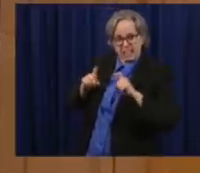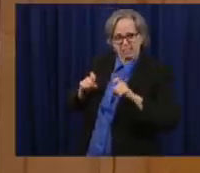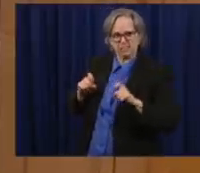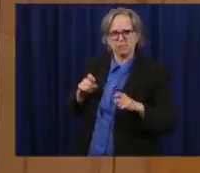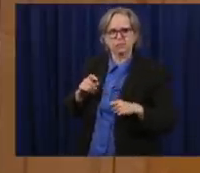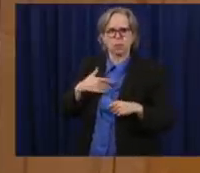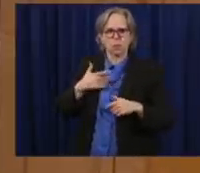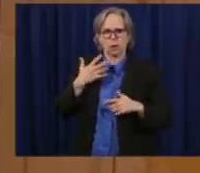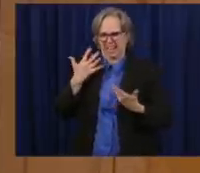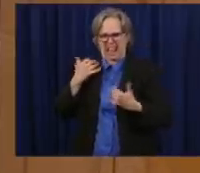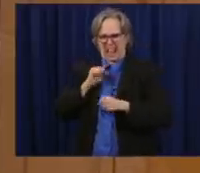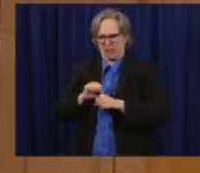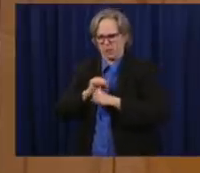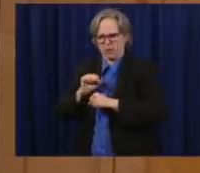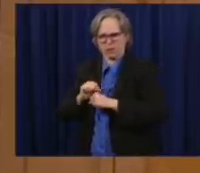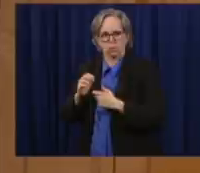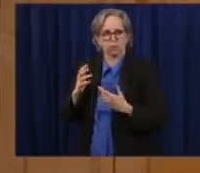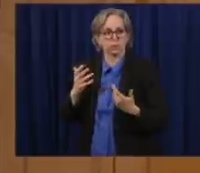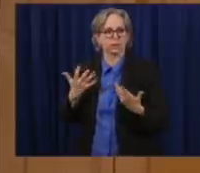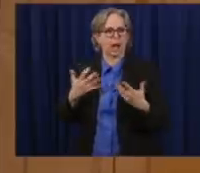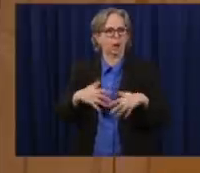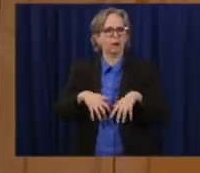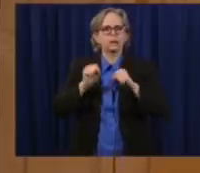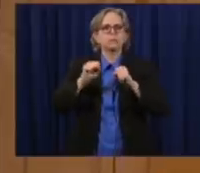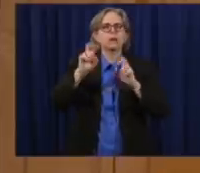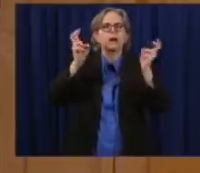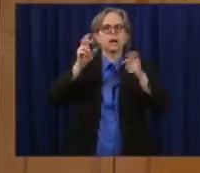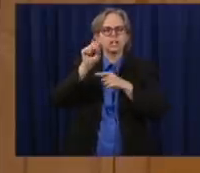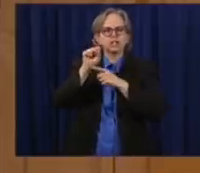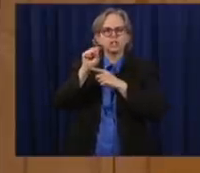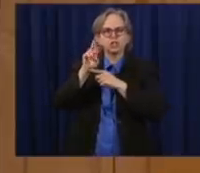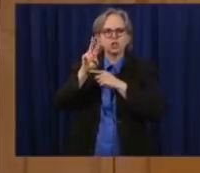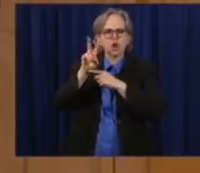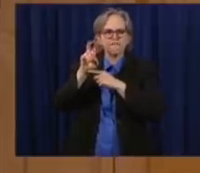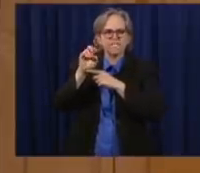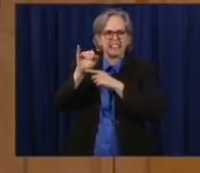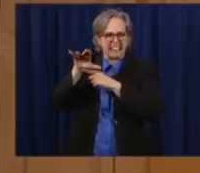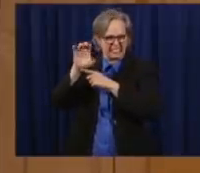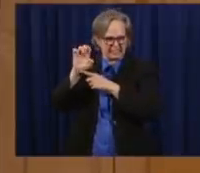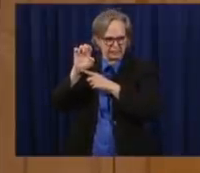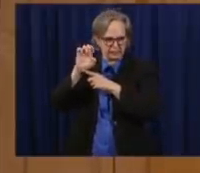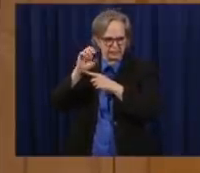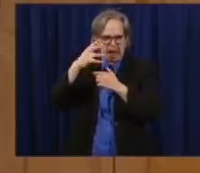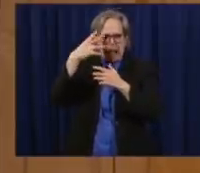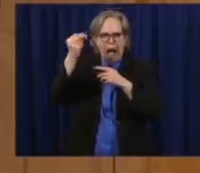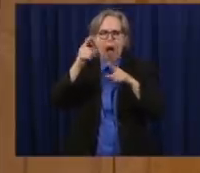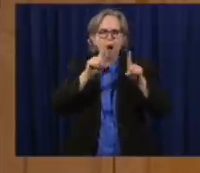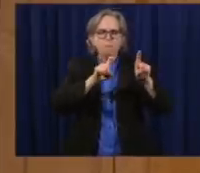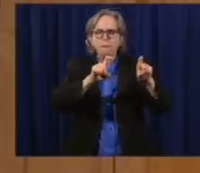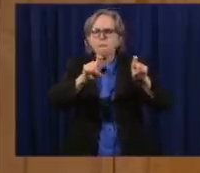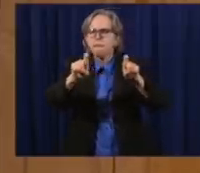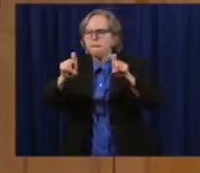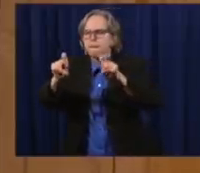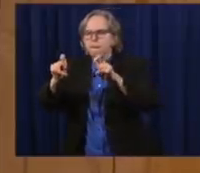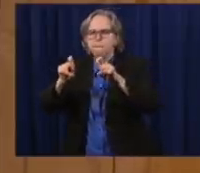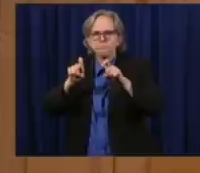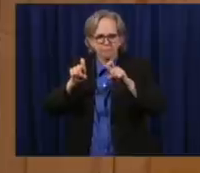go out into the general population and try to get that prevalence. And I think those will be fascinating